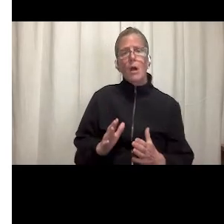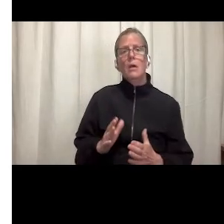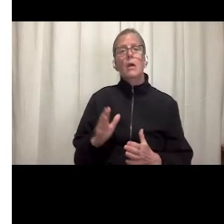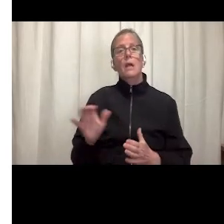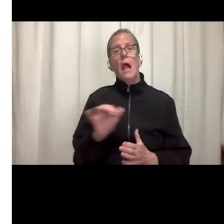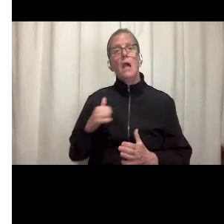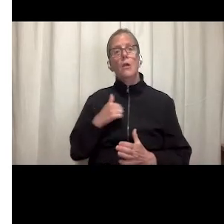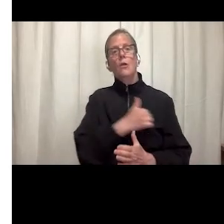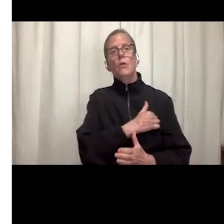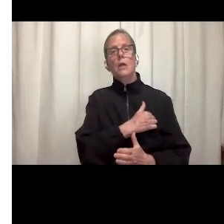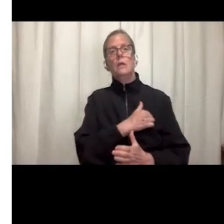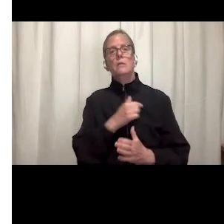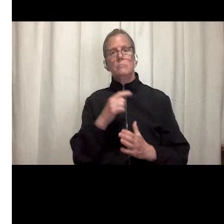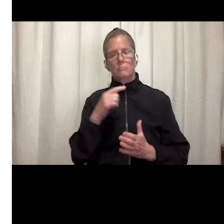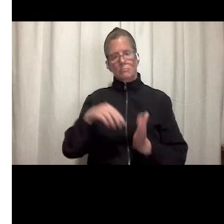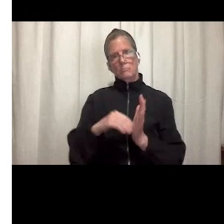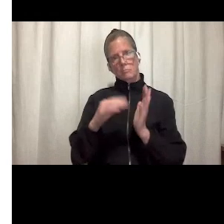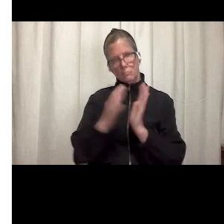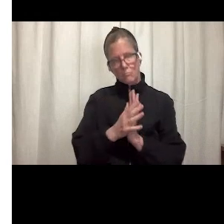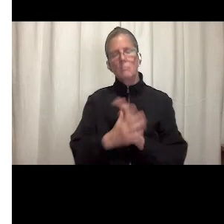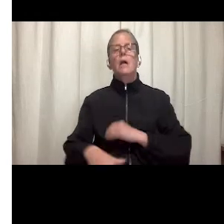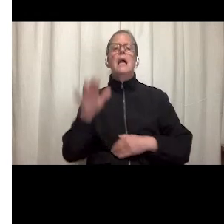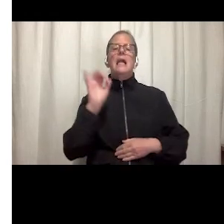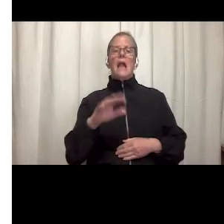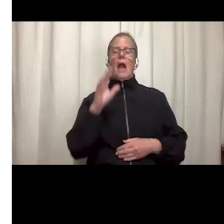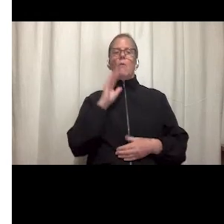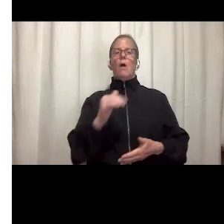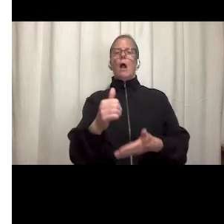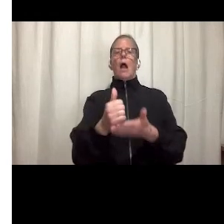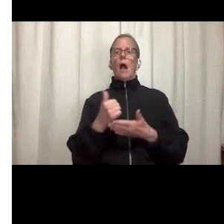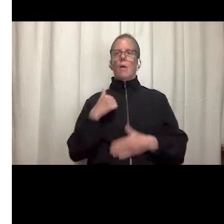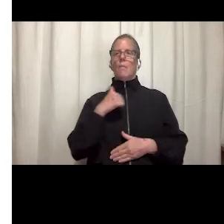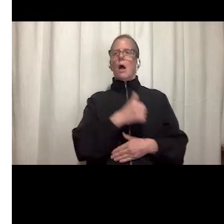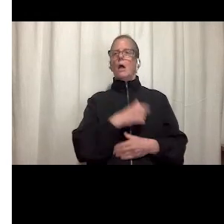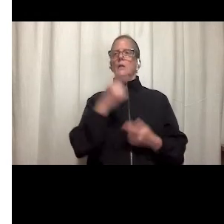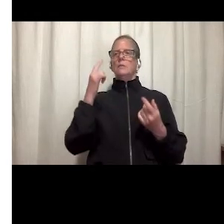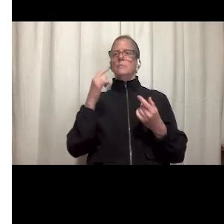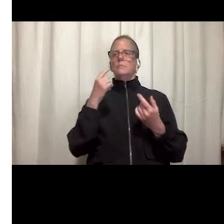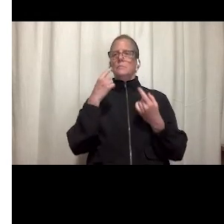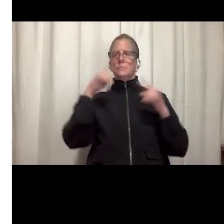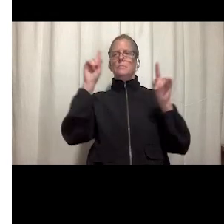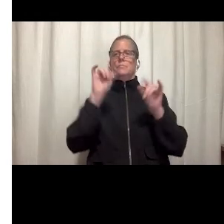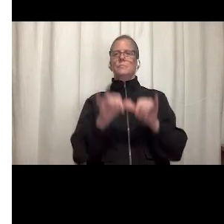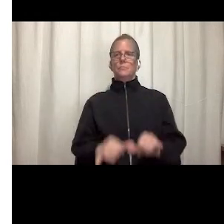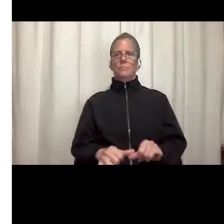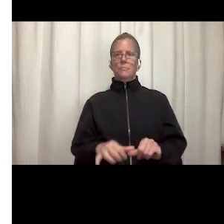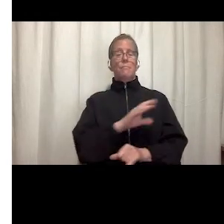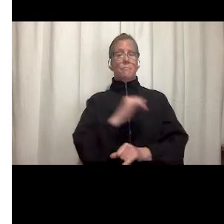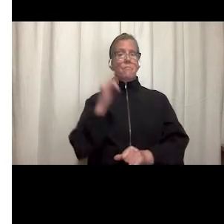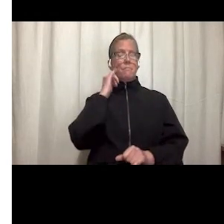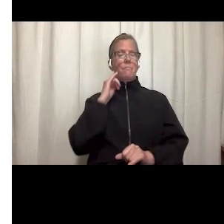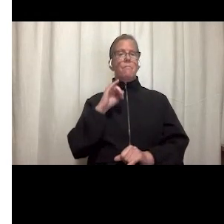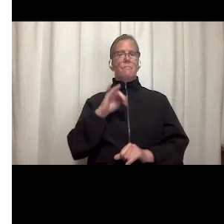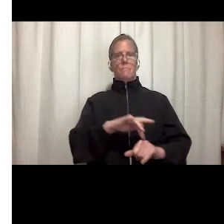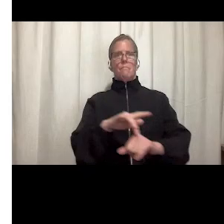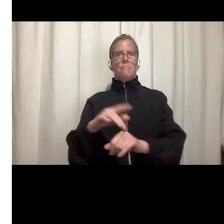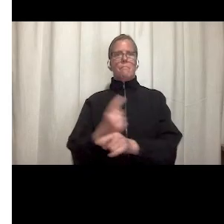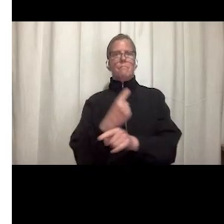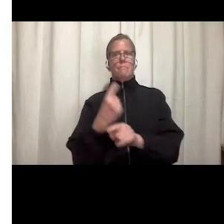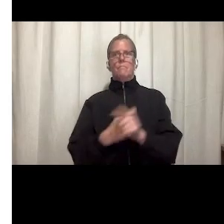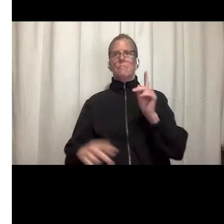are the foundational questions that help us assess fidelity and reach, both which are critical for determining whether your